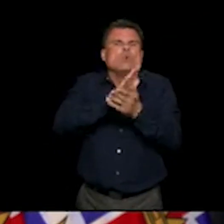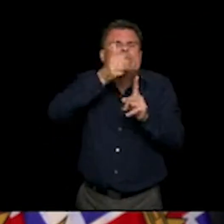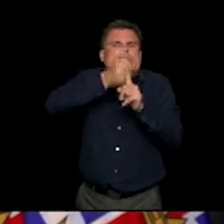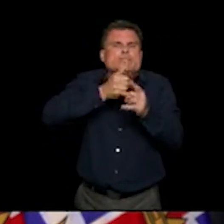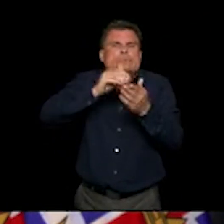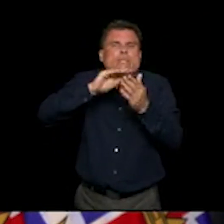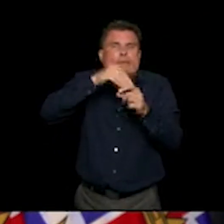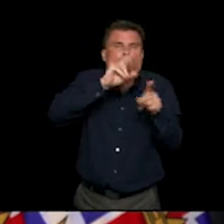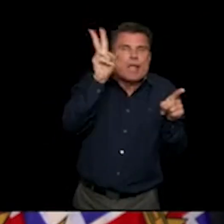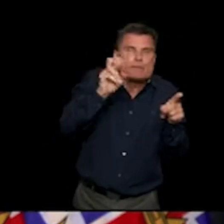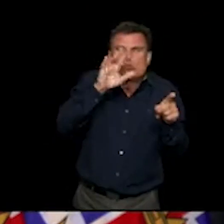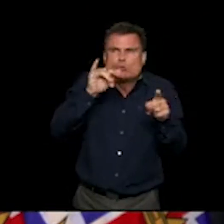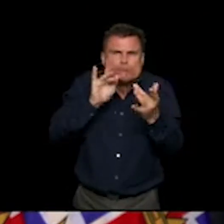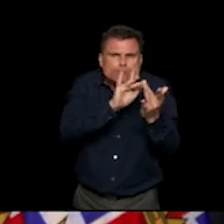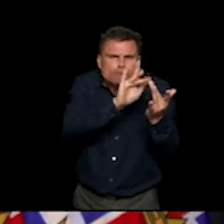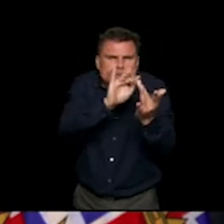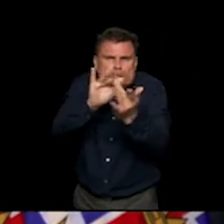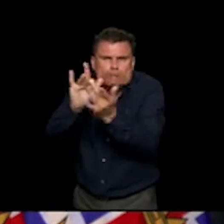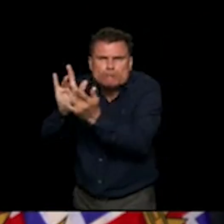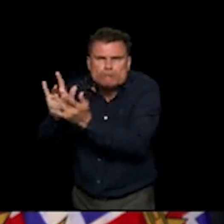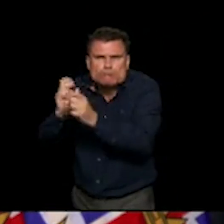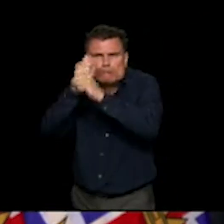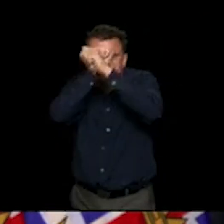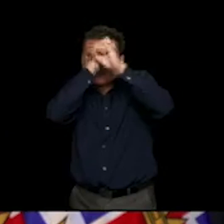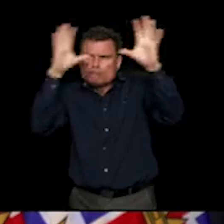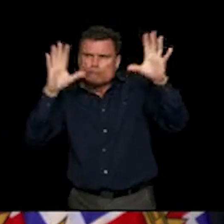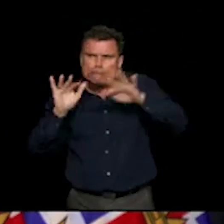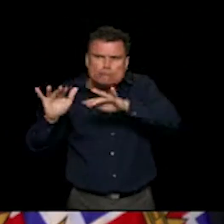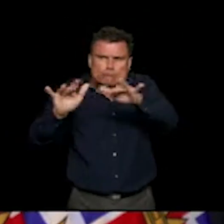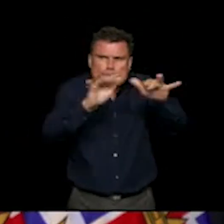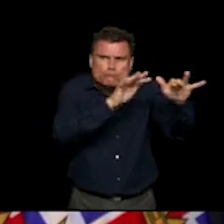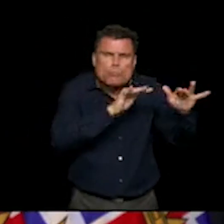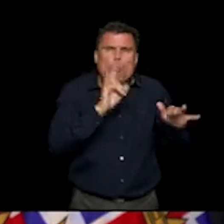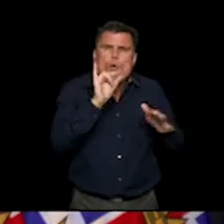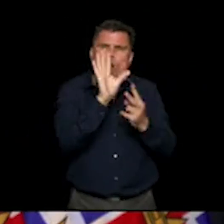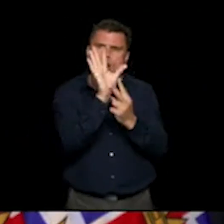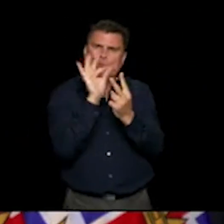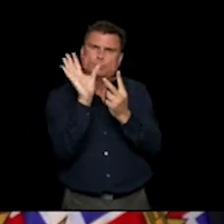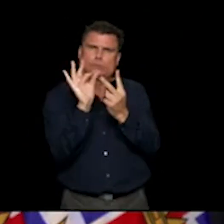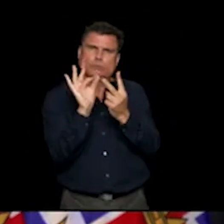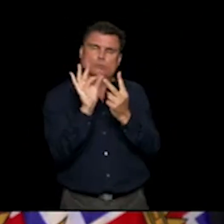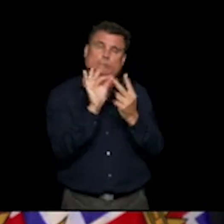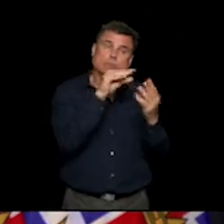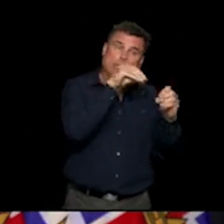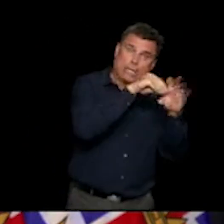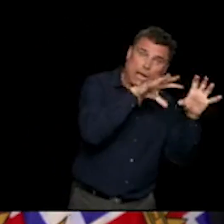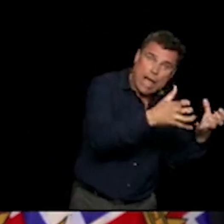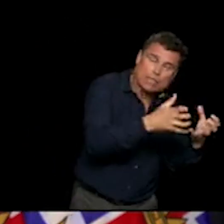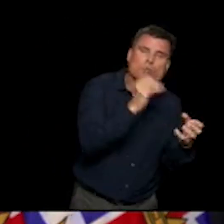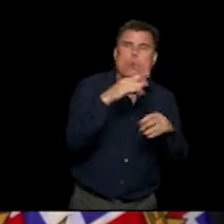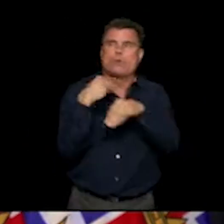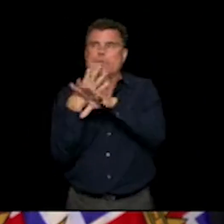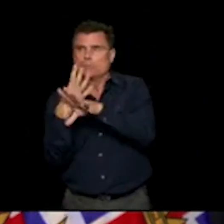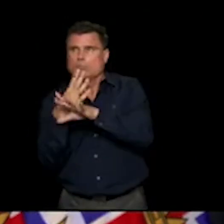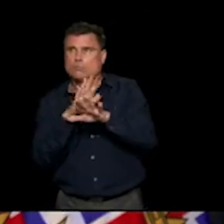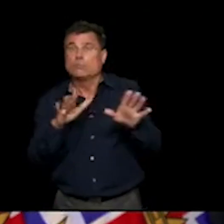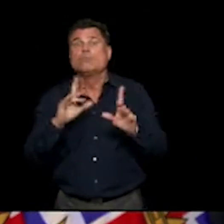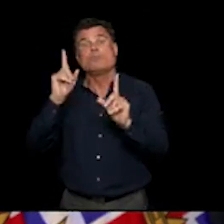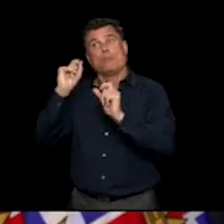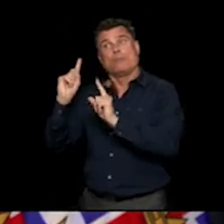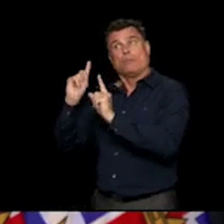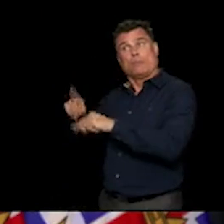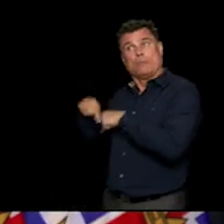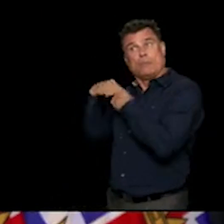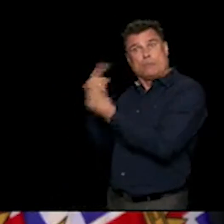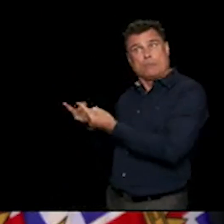teaching staff to look at other options. The thing they wanted from the province in terms of the conversation we've been having over the last